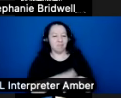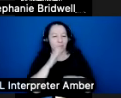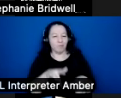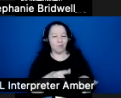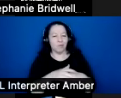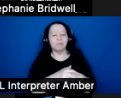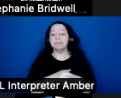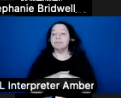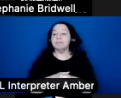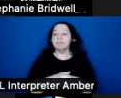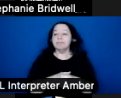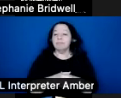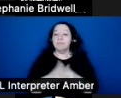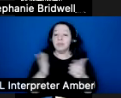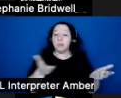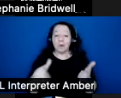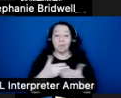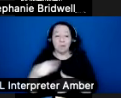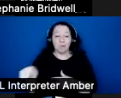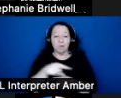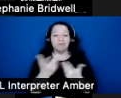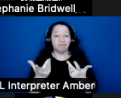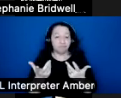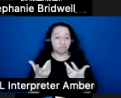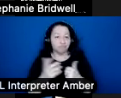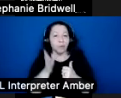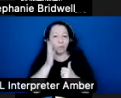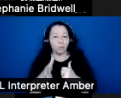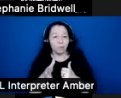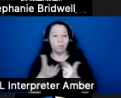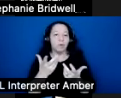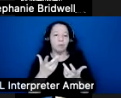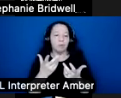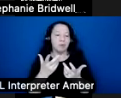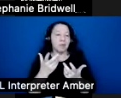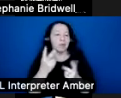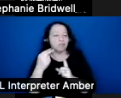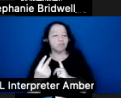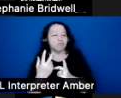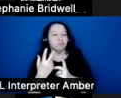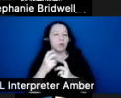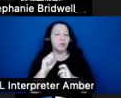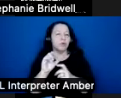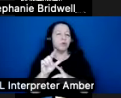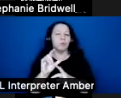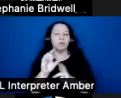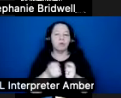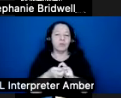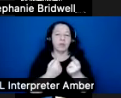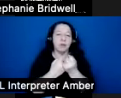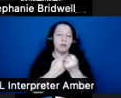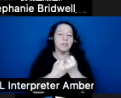So yes, welcome everybody. And so, like I said, we're going to be going through social change advocacy, sexual harassment, and policies